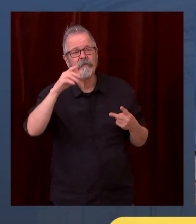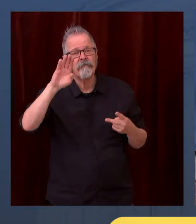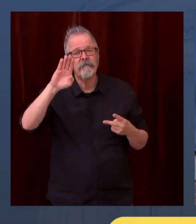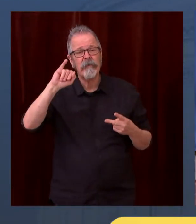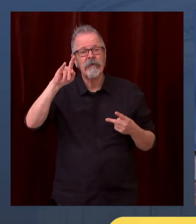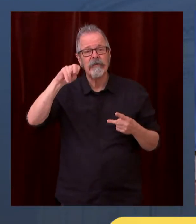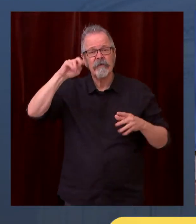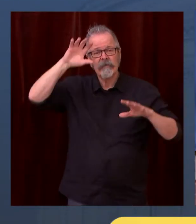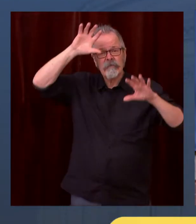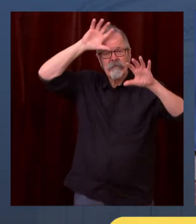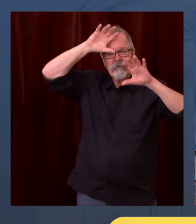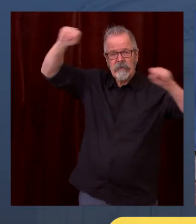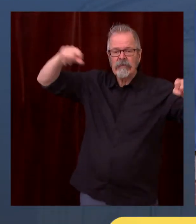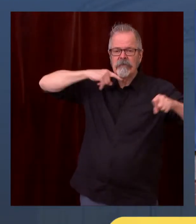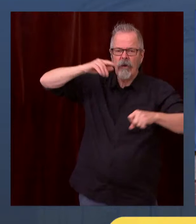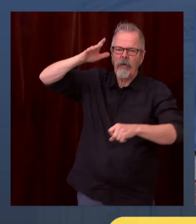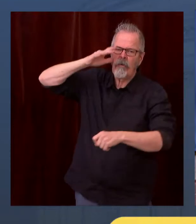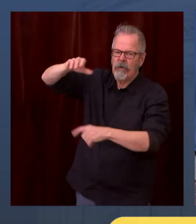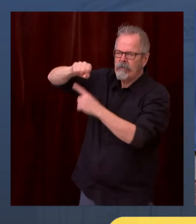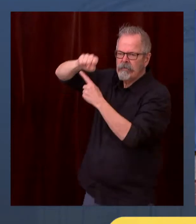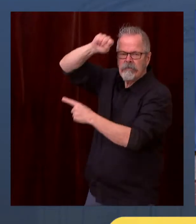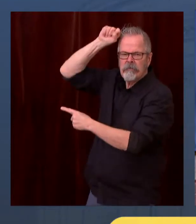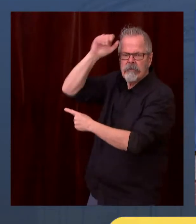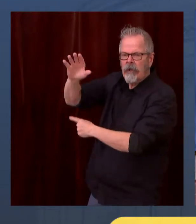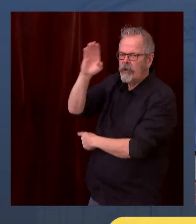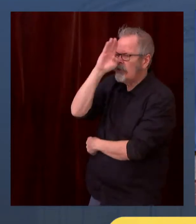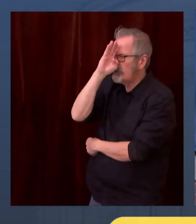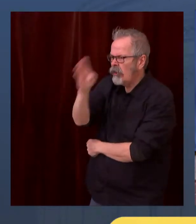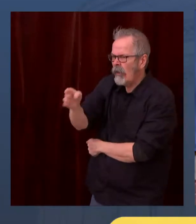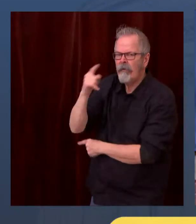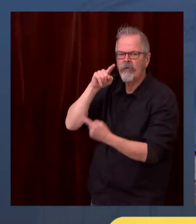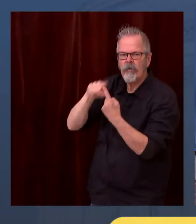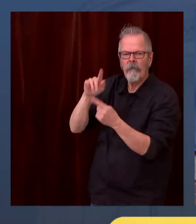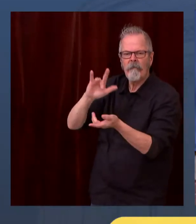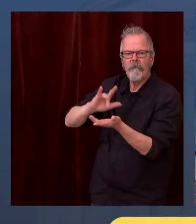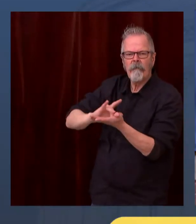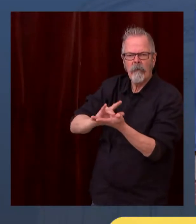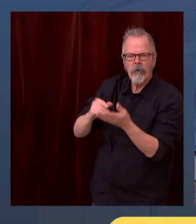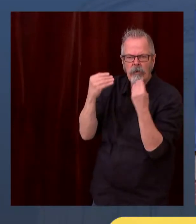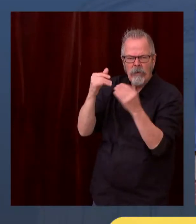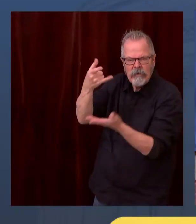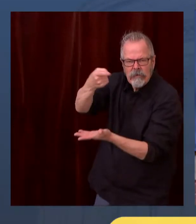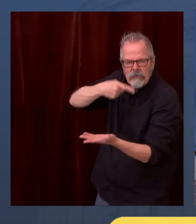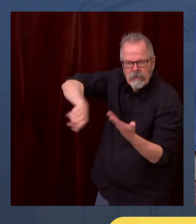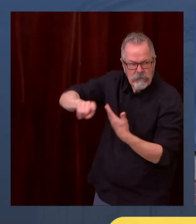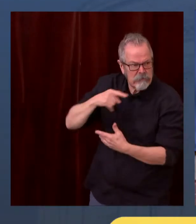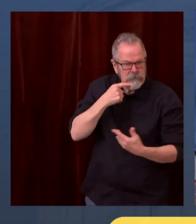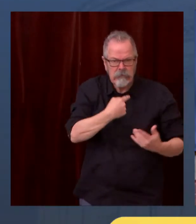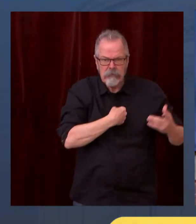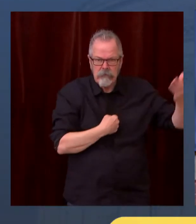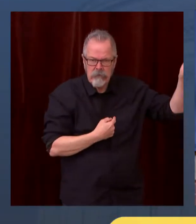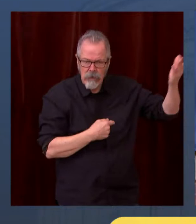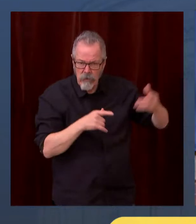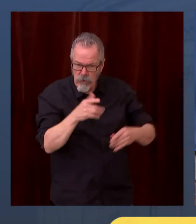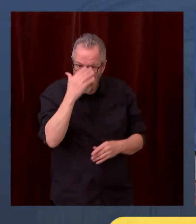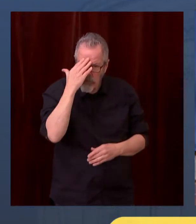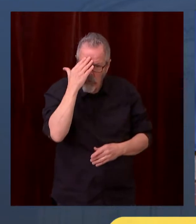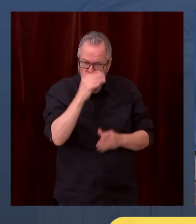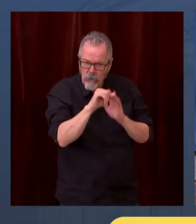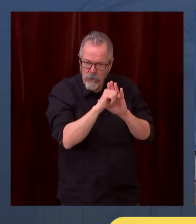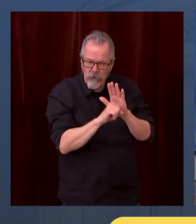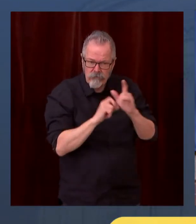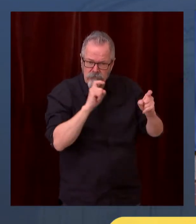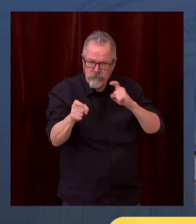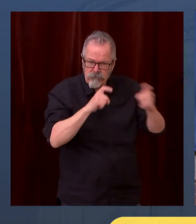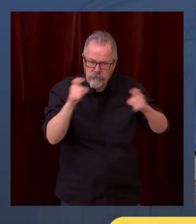vaccines straight to pharmacies, I believe next week. Do you know yet how that will fit into the state's allocation, and will DOH be in